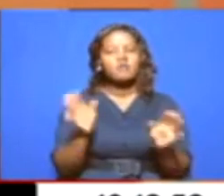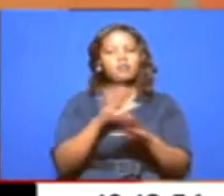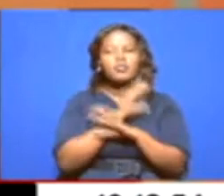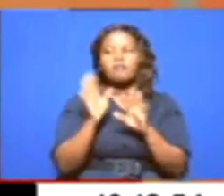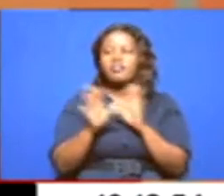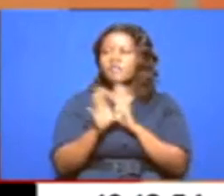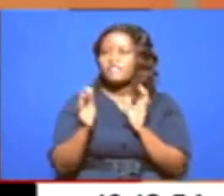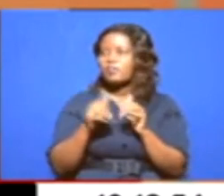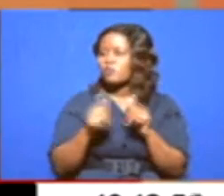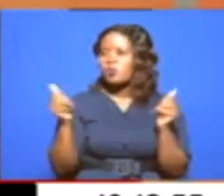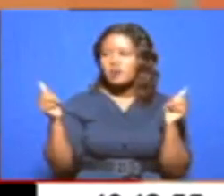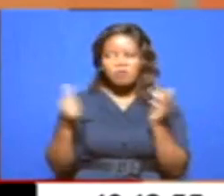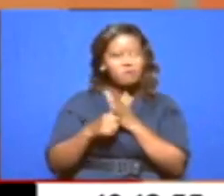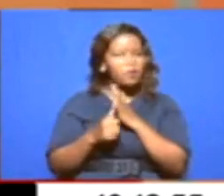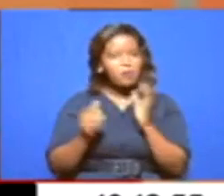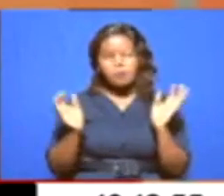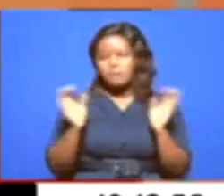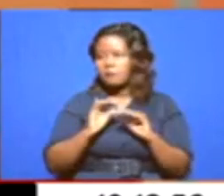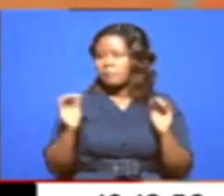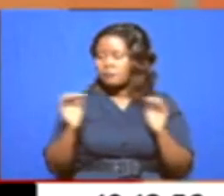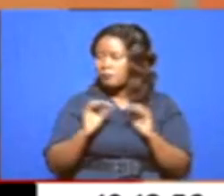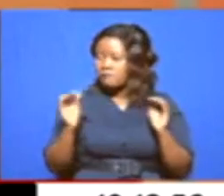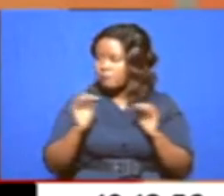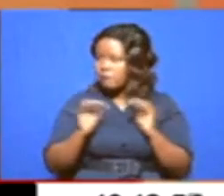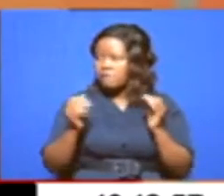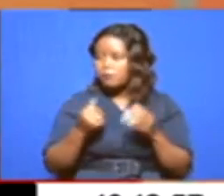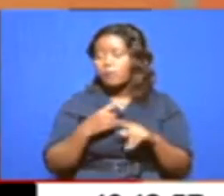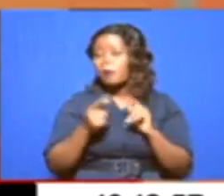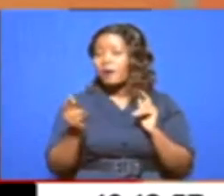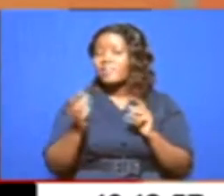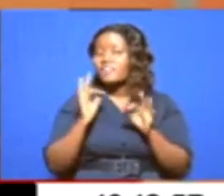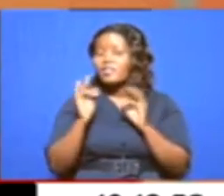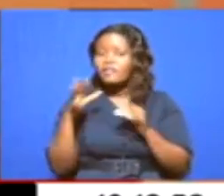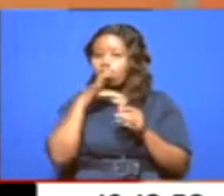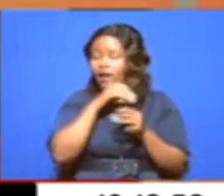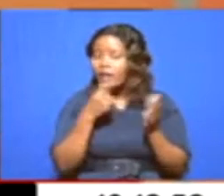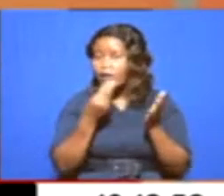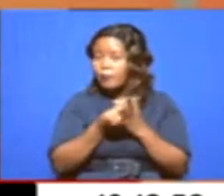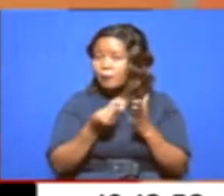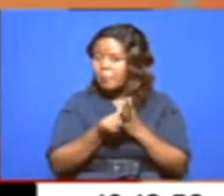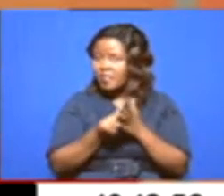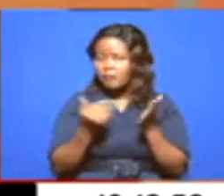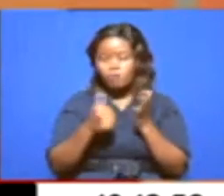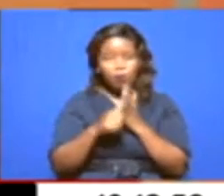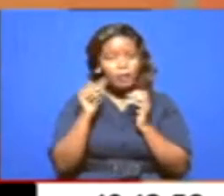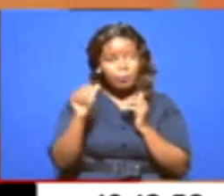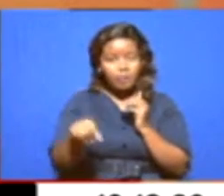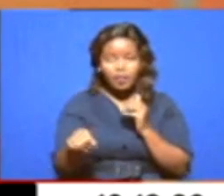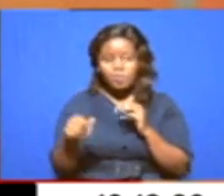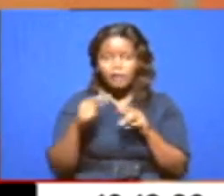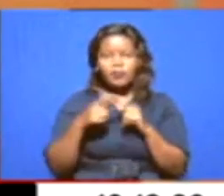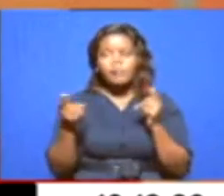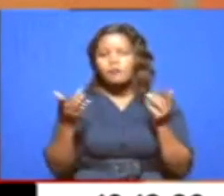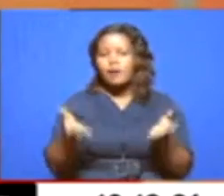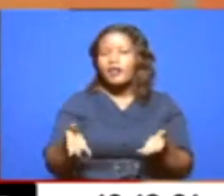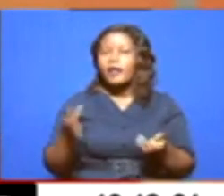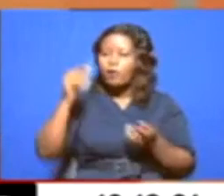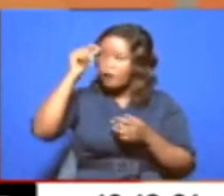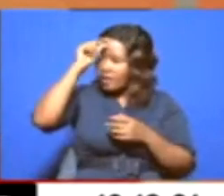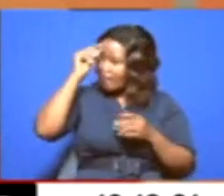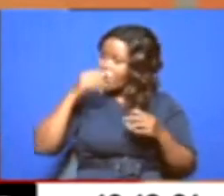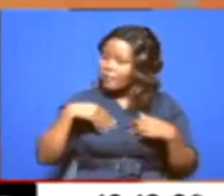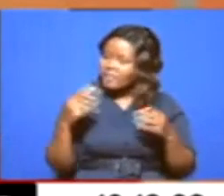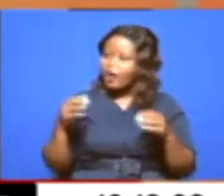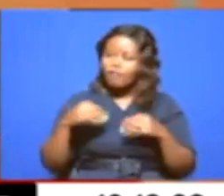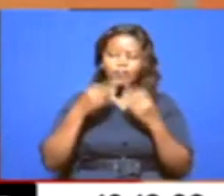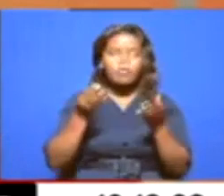an issue with that. The problem sometimes is when the money is not there, but the government has already given us the money for the prize money for the athletes, so that one is not an